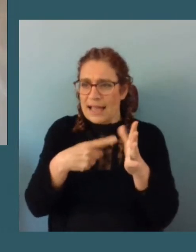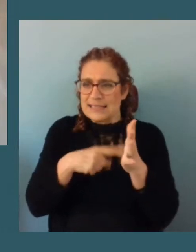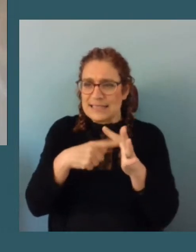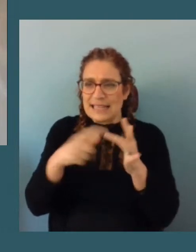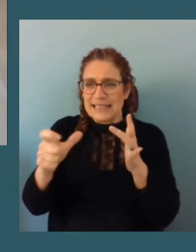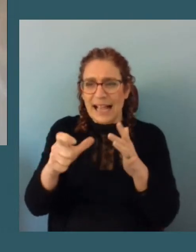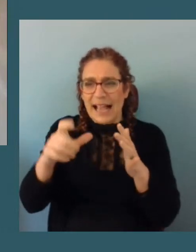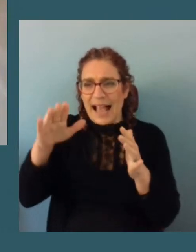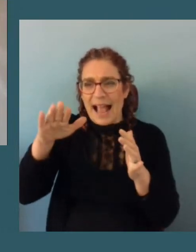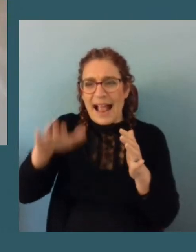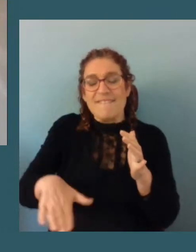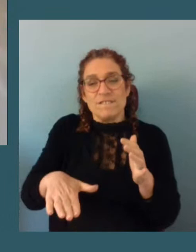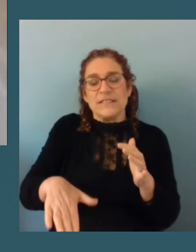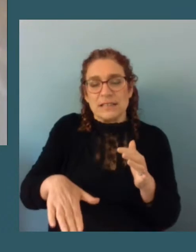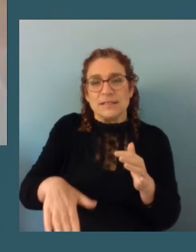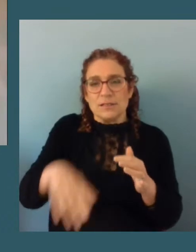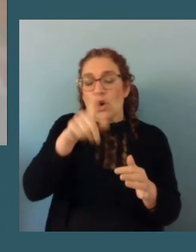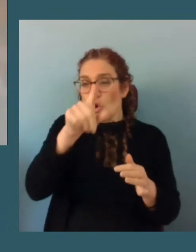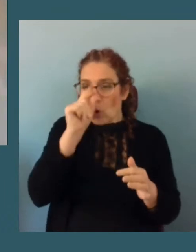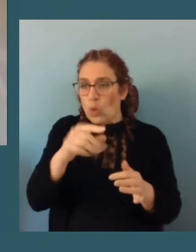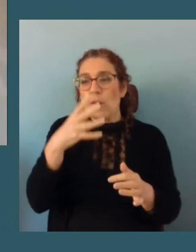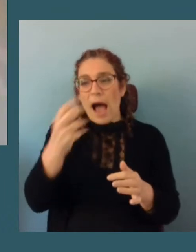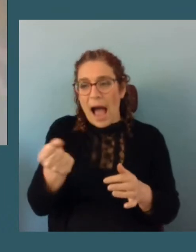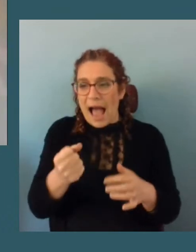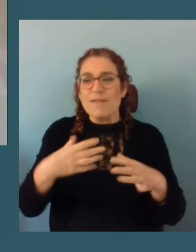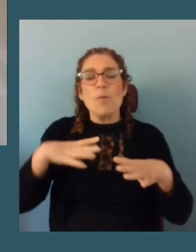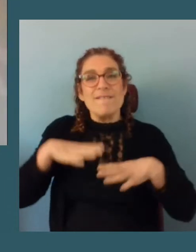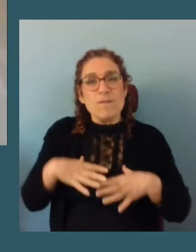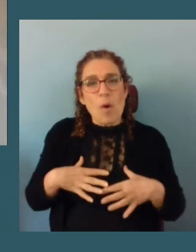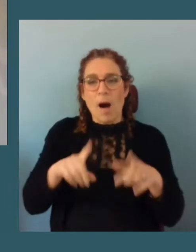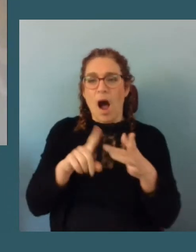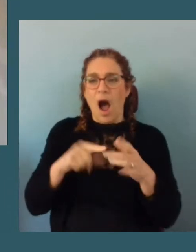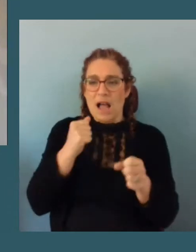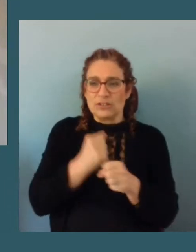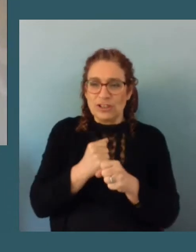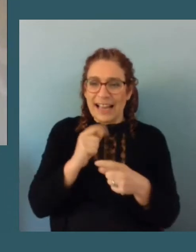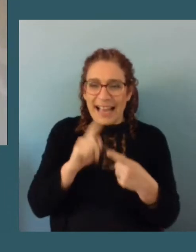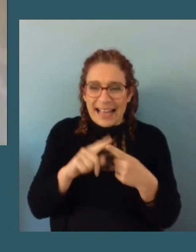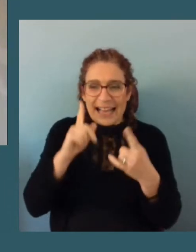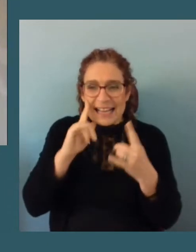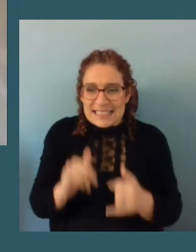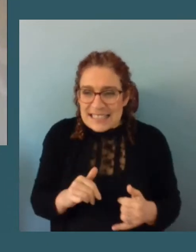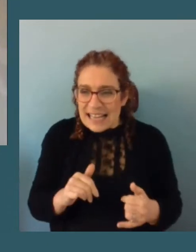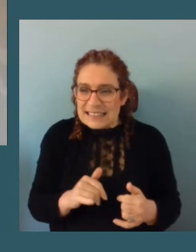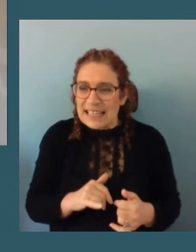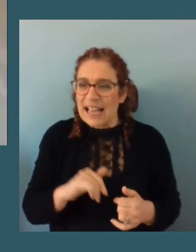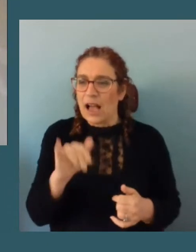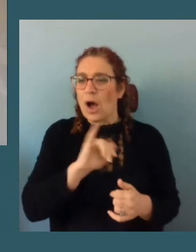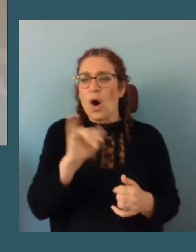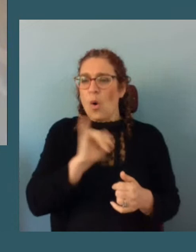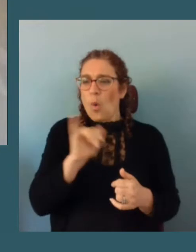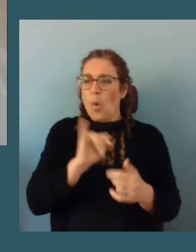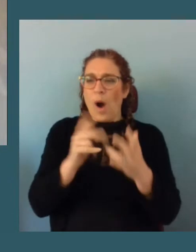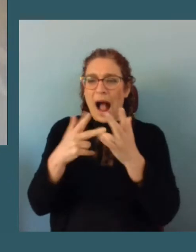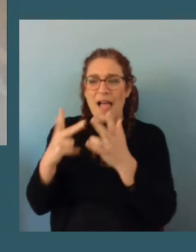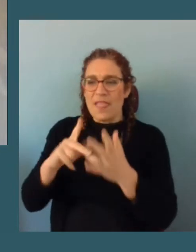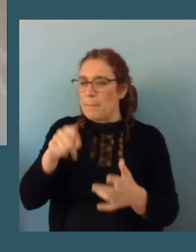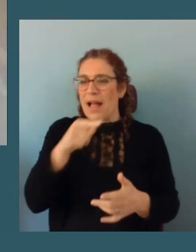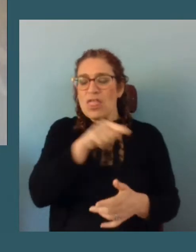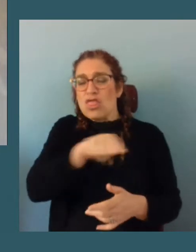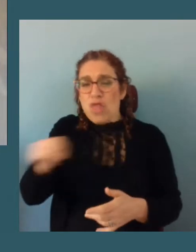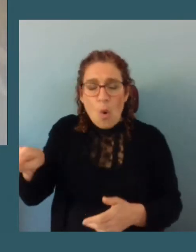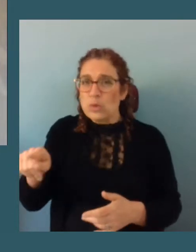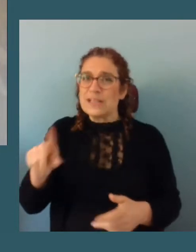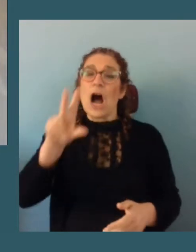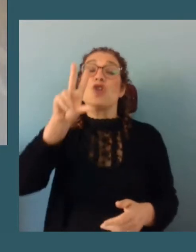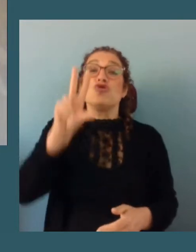alternative testing, so IgG testing, kinesiology, and private testing. They are non-validated tests. I would certainly not recommend